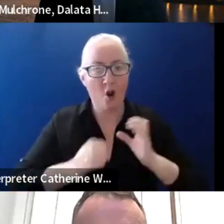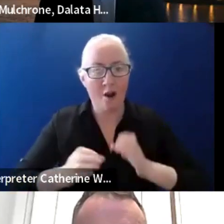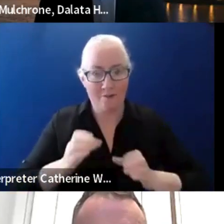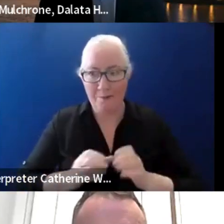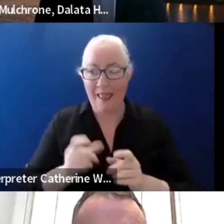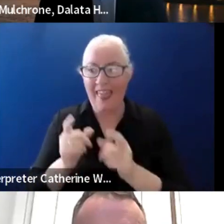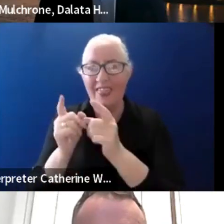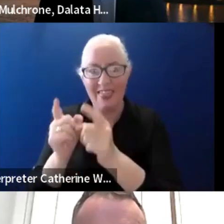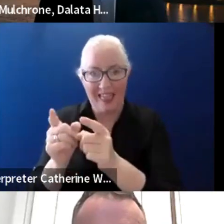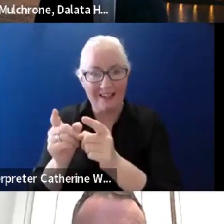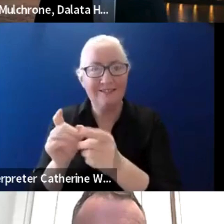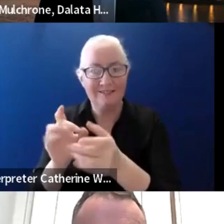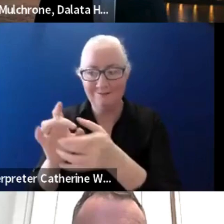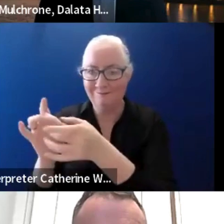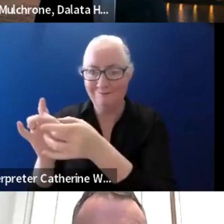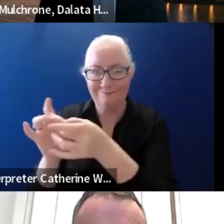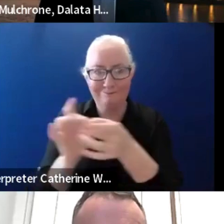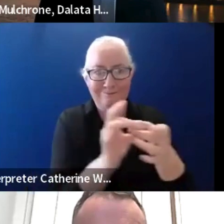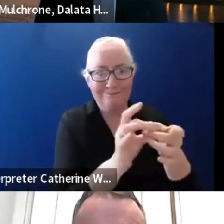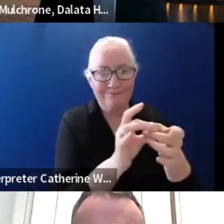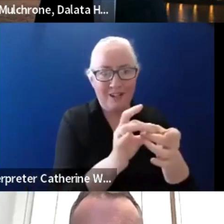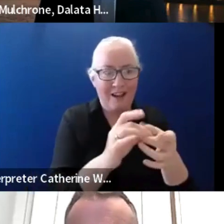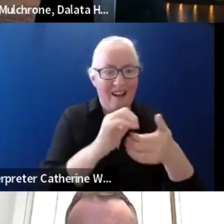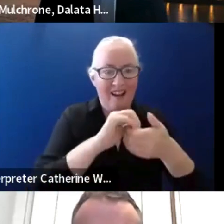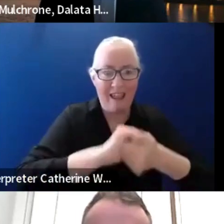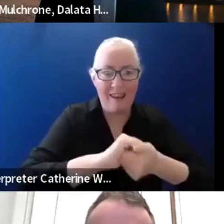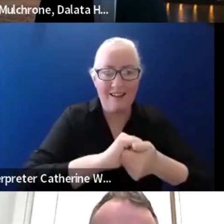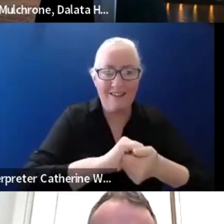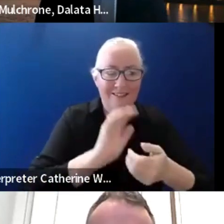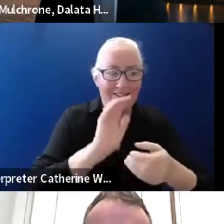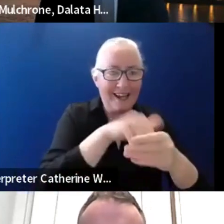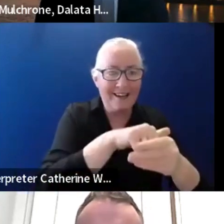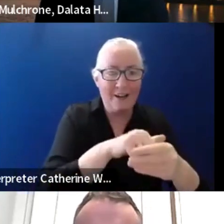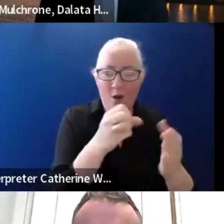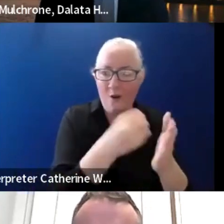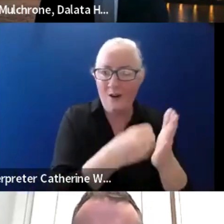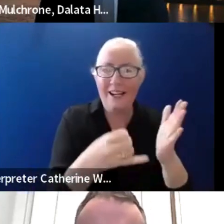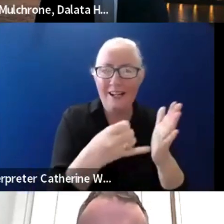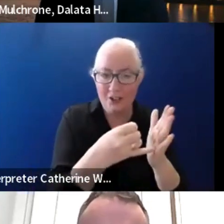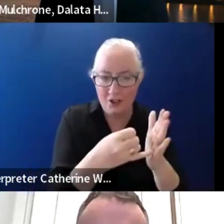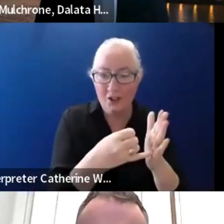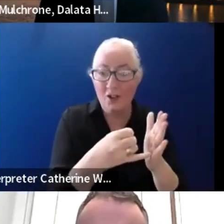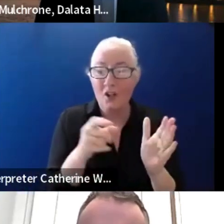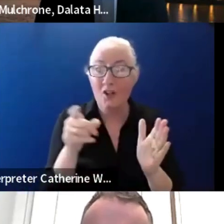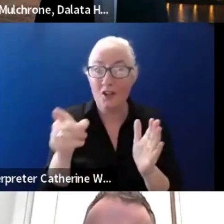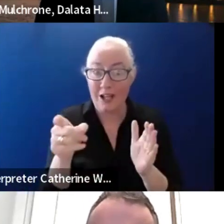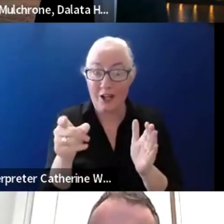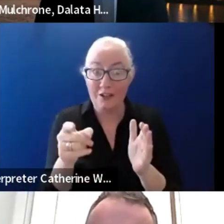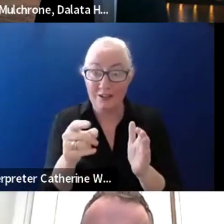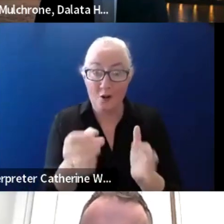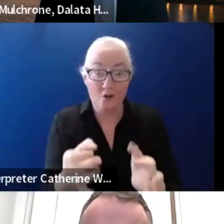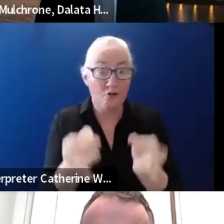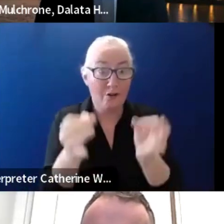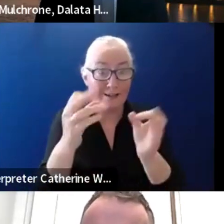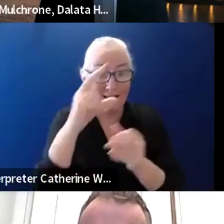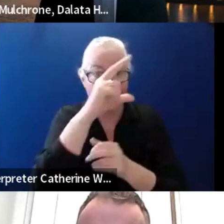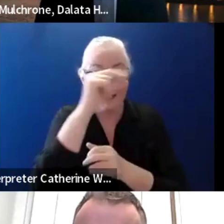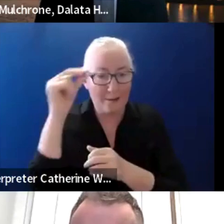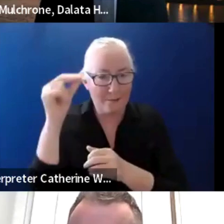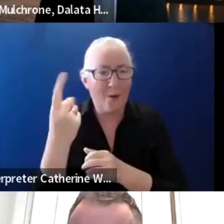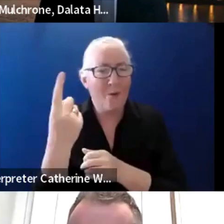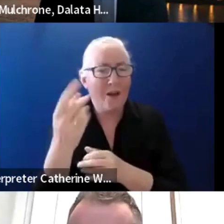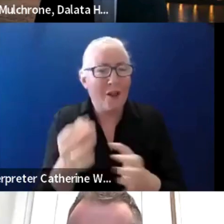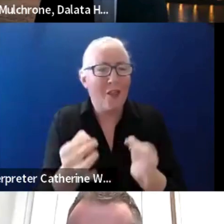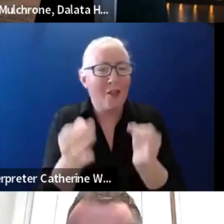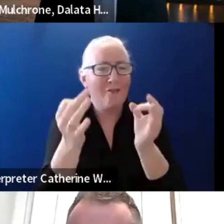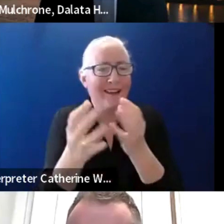that does resonate then and filters through to the colleagues within the organisation as well. So it's some really great examples, and thank you. It's one of the great things, I